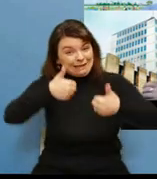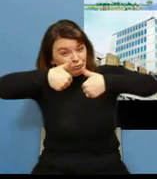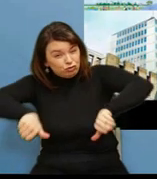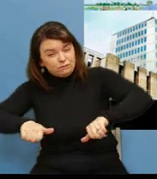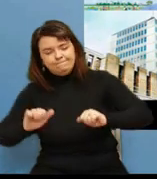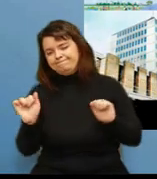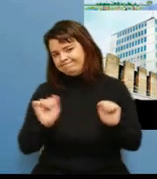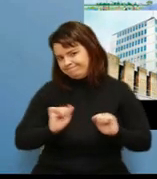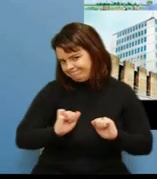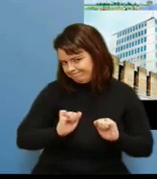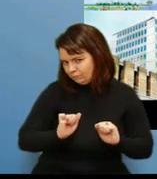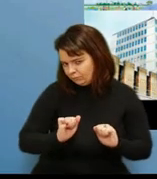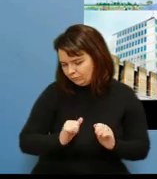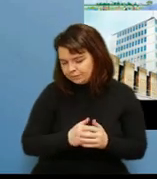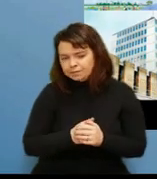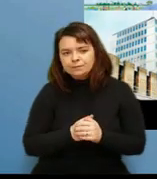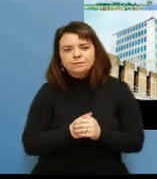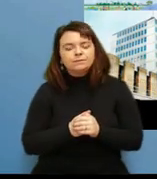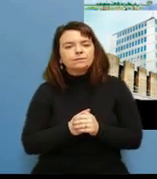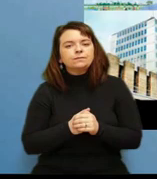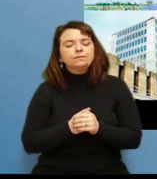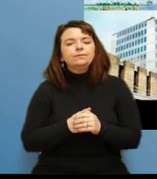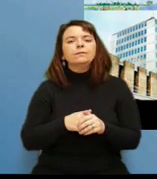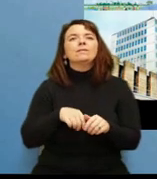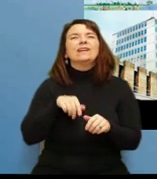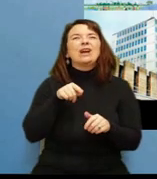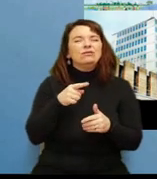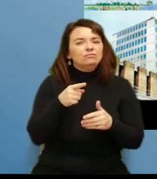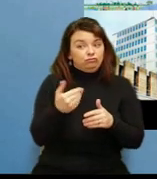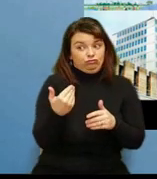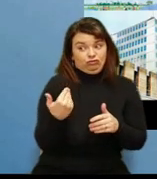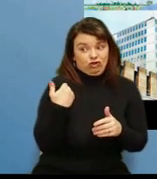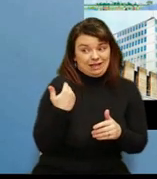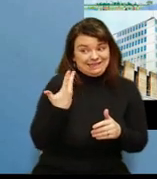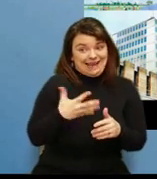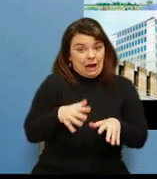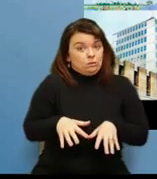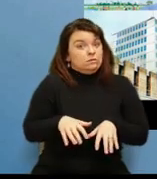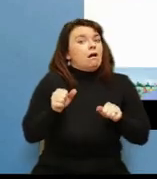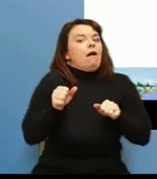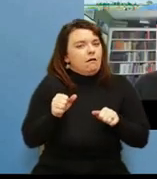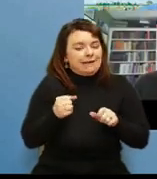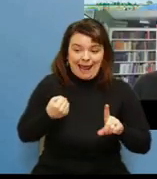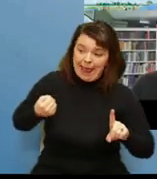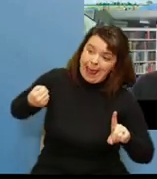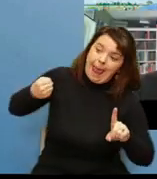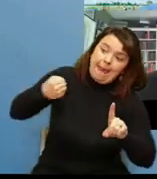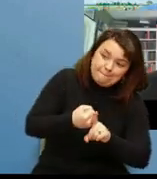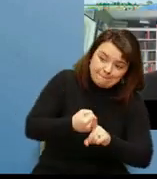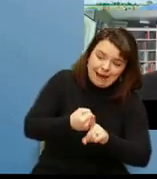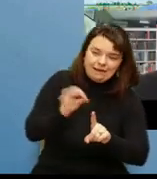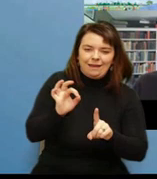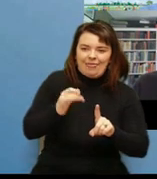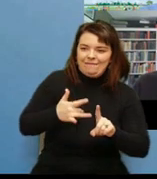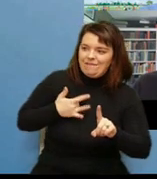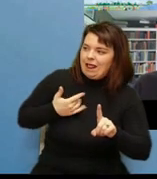approved across all providers, and it's only just being implemented, so the impact isn't necessarily being